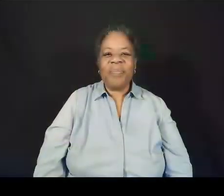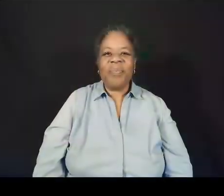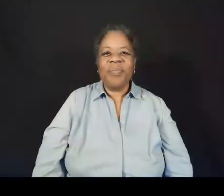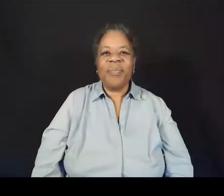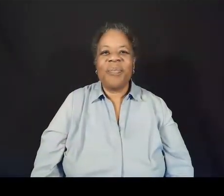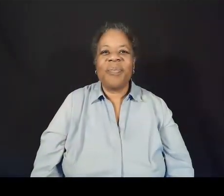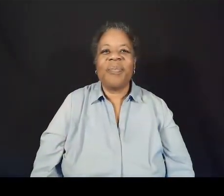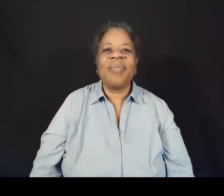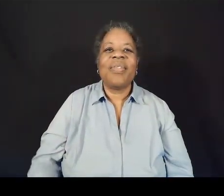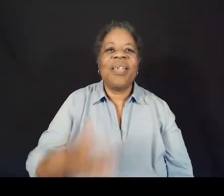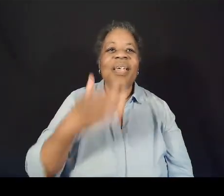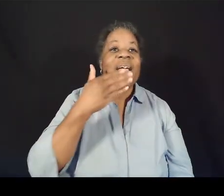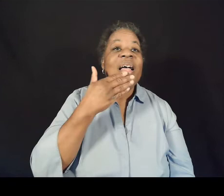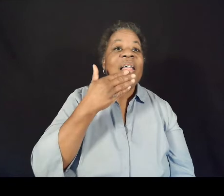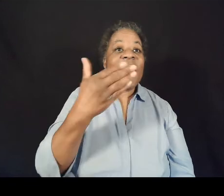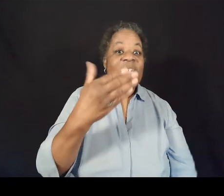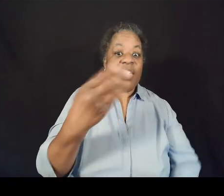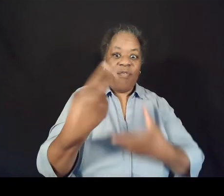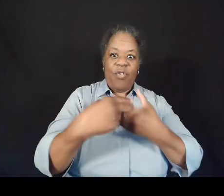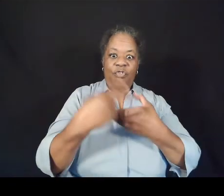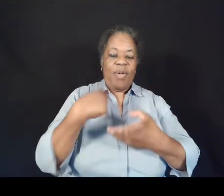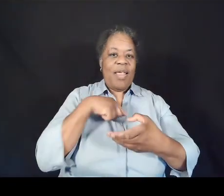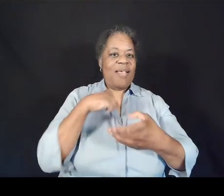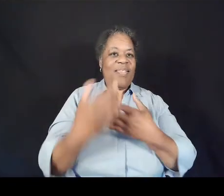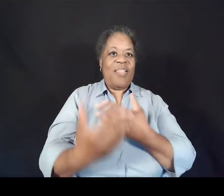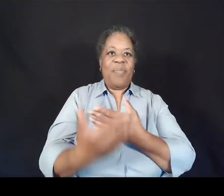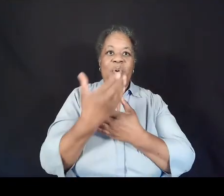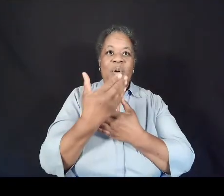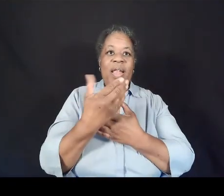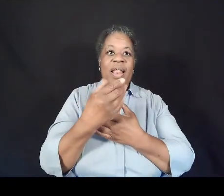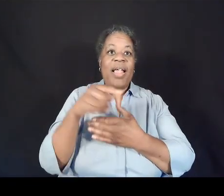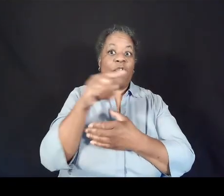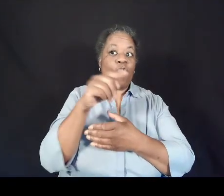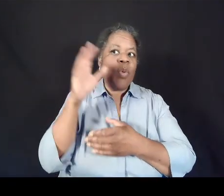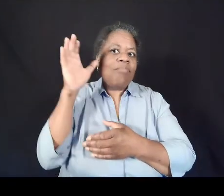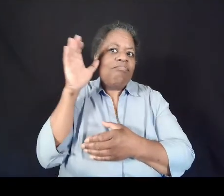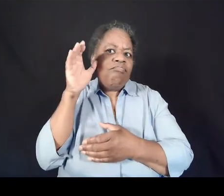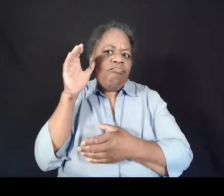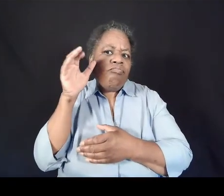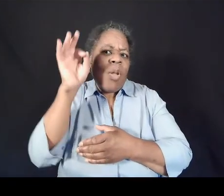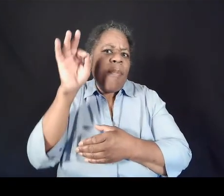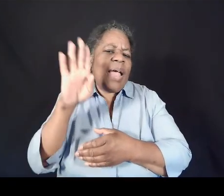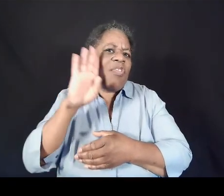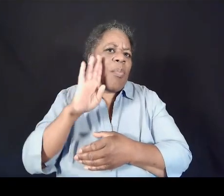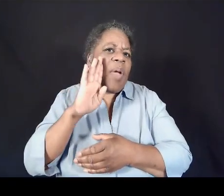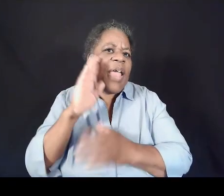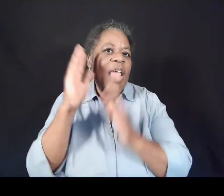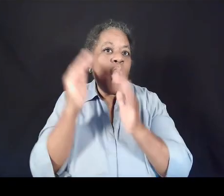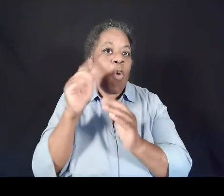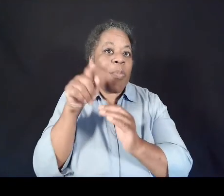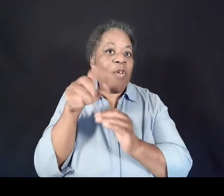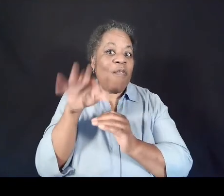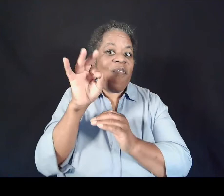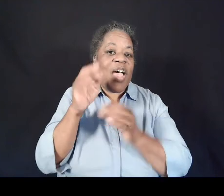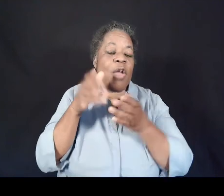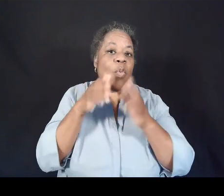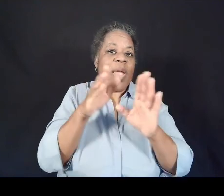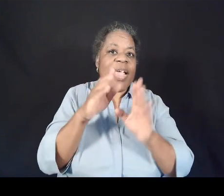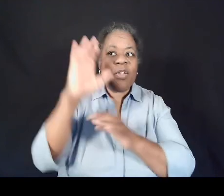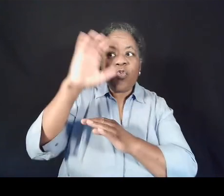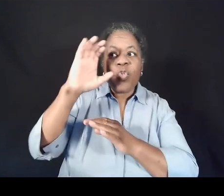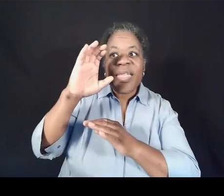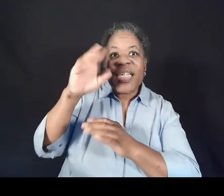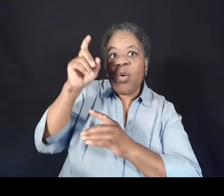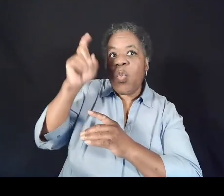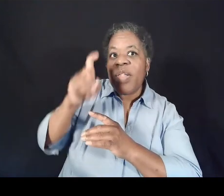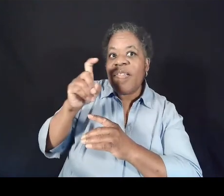Thank you so much for joining us today. As we're listening to Pastor Bryan, I hope that you found ways to be able to seek wisdom with all of